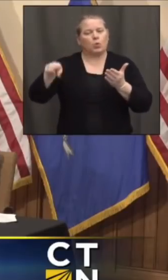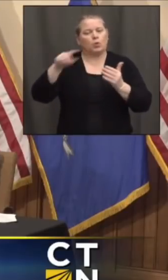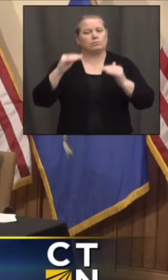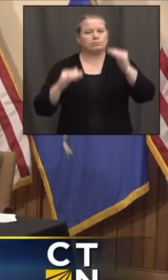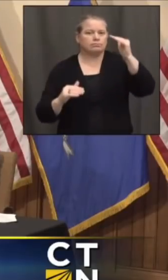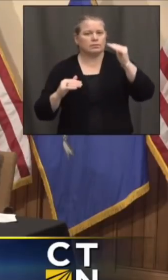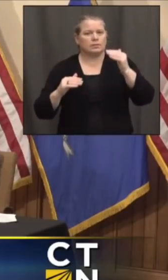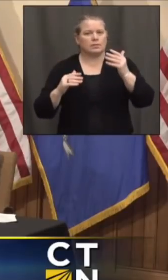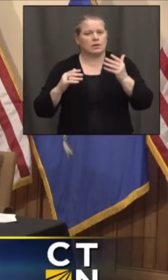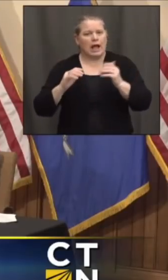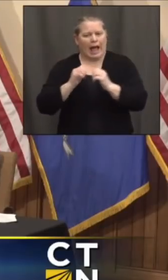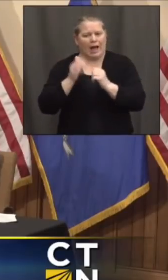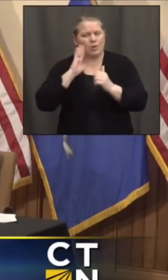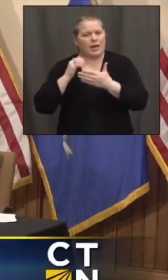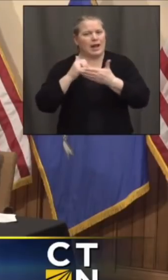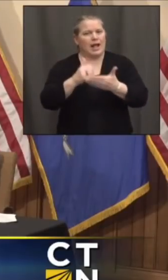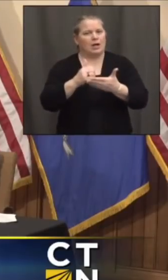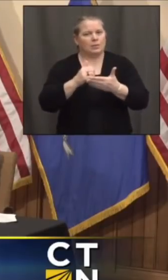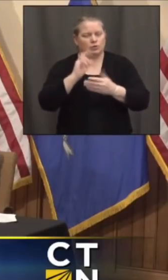So it's really